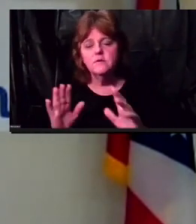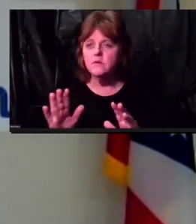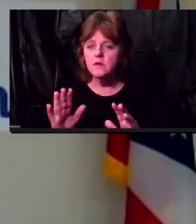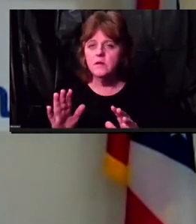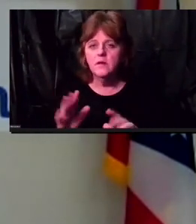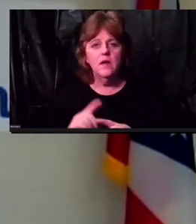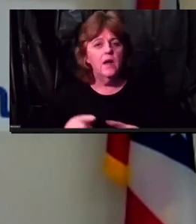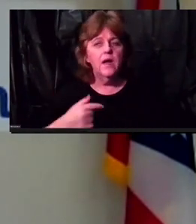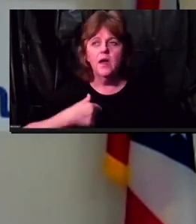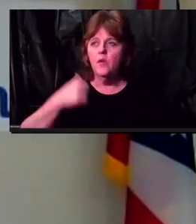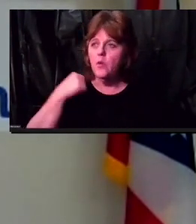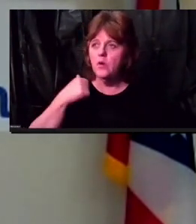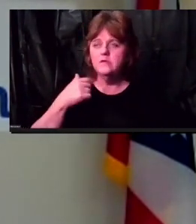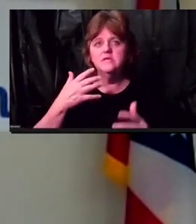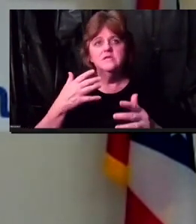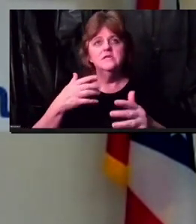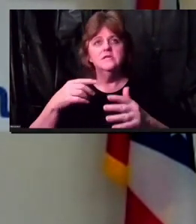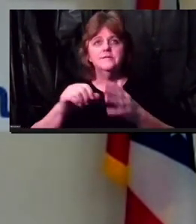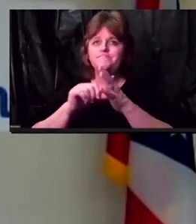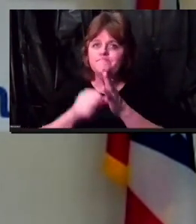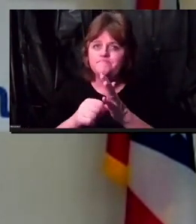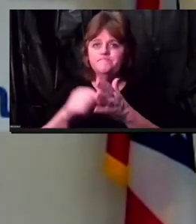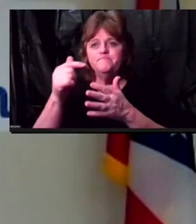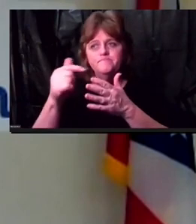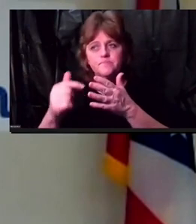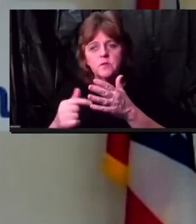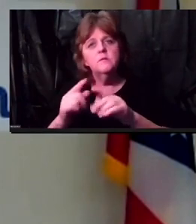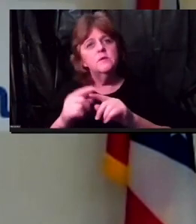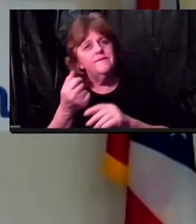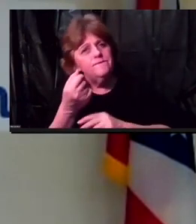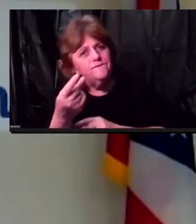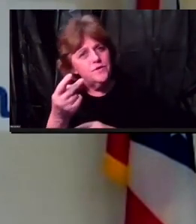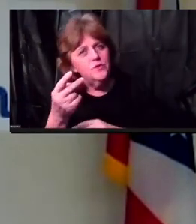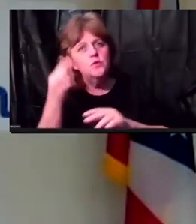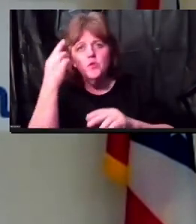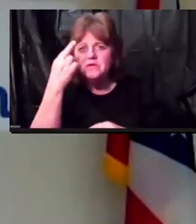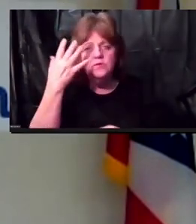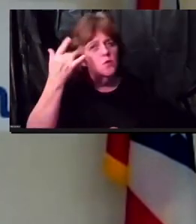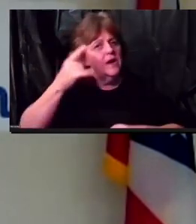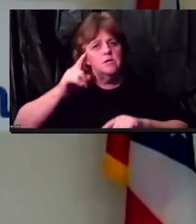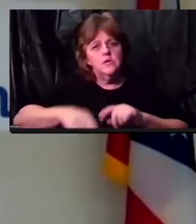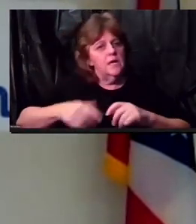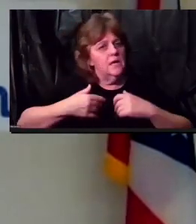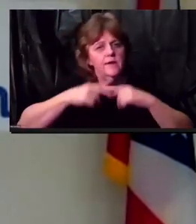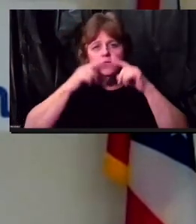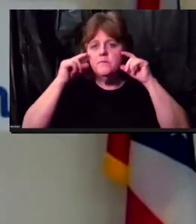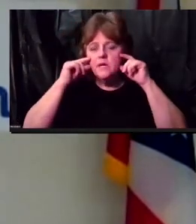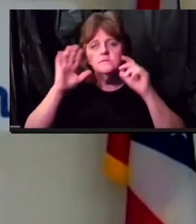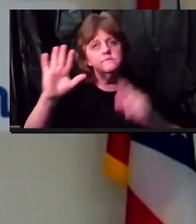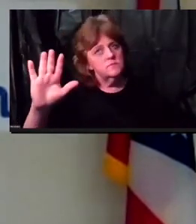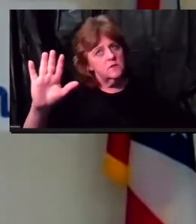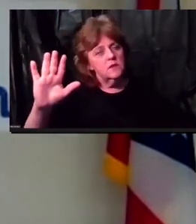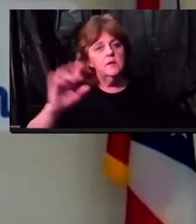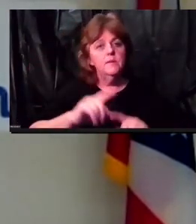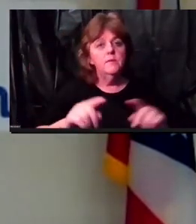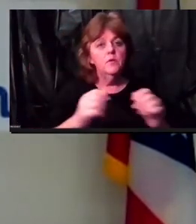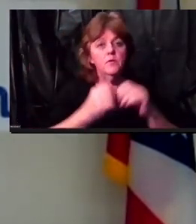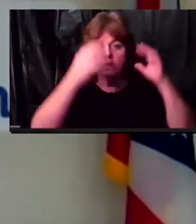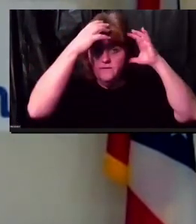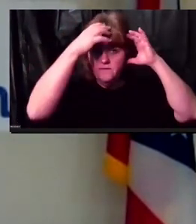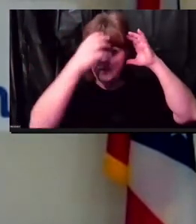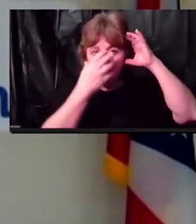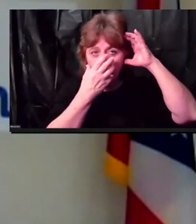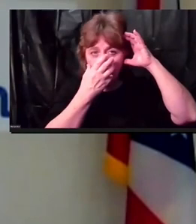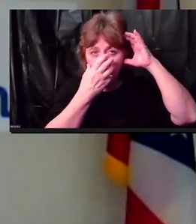So I won't get into the details of that, but you know, there are a few medical exemptions, and bottom line, on the face shields, it is